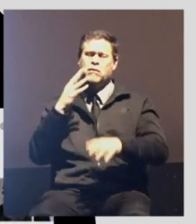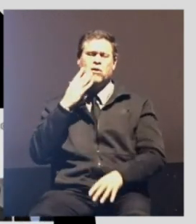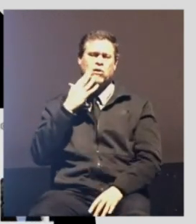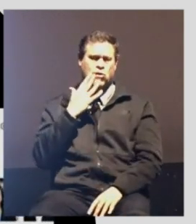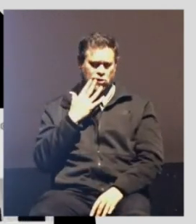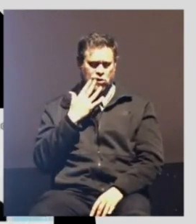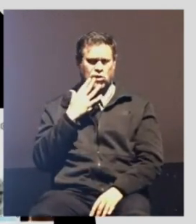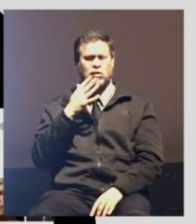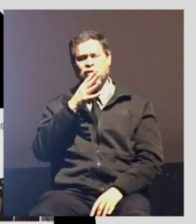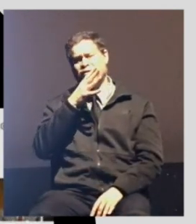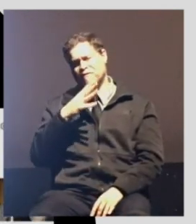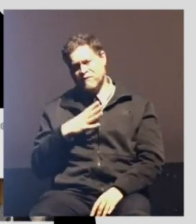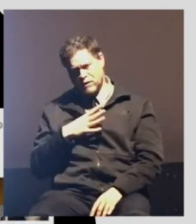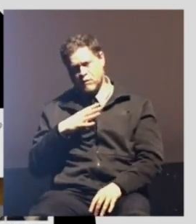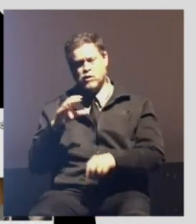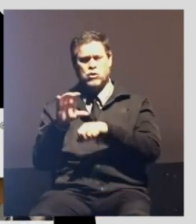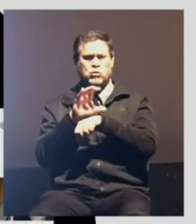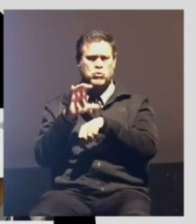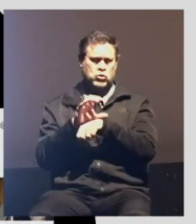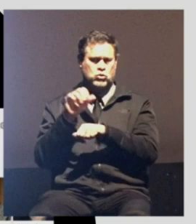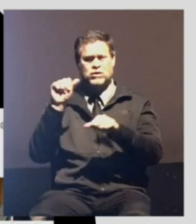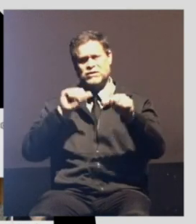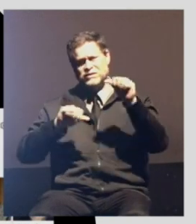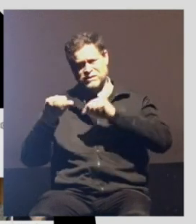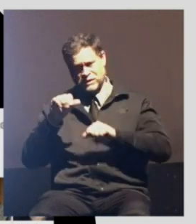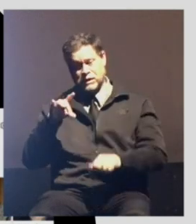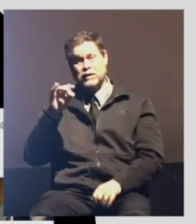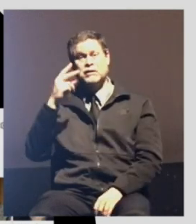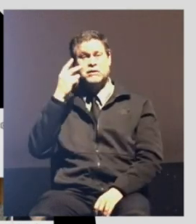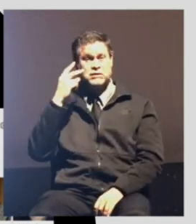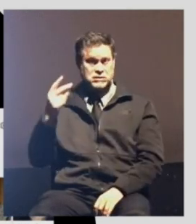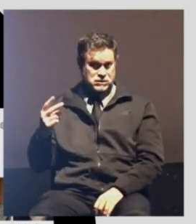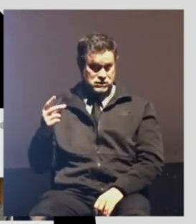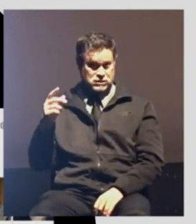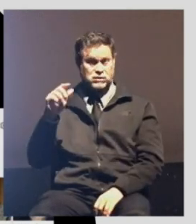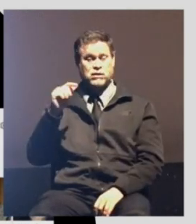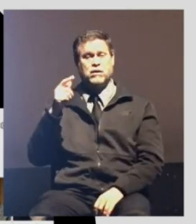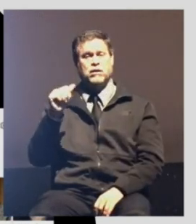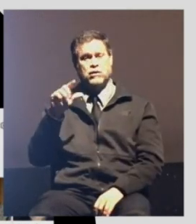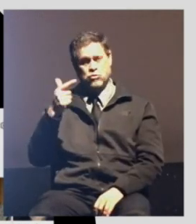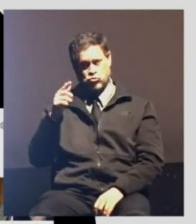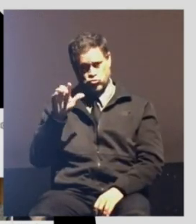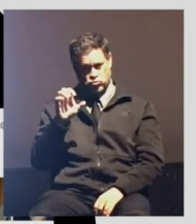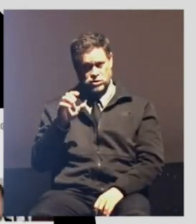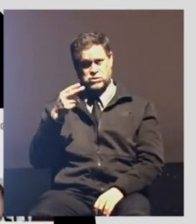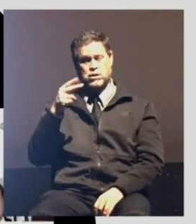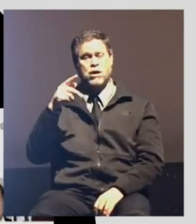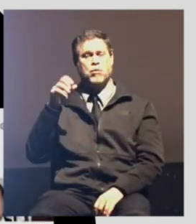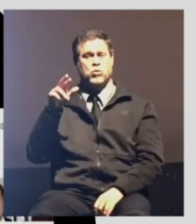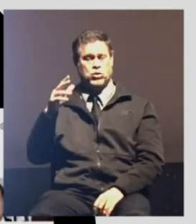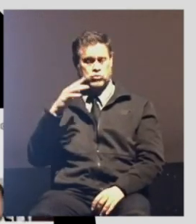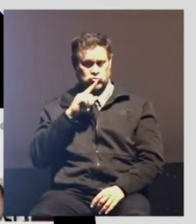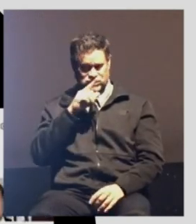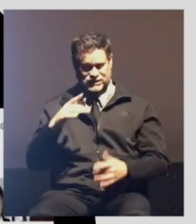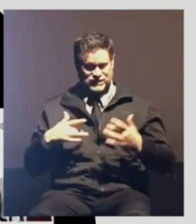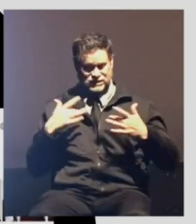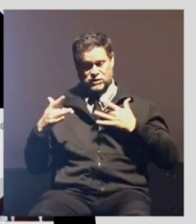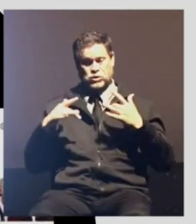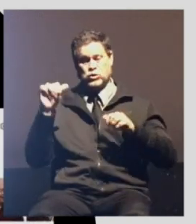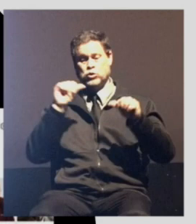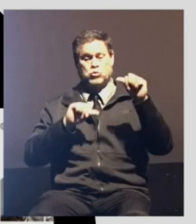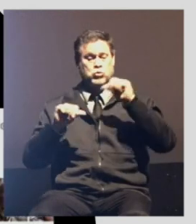and, you know, female computer scientists. I did see Ada Lovelace and Grace Hopper, which got me really excited, but the